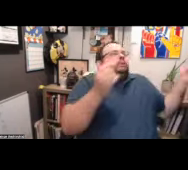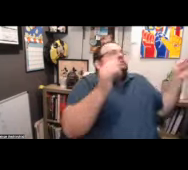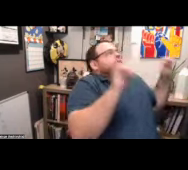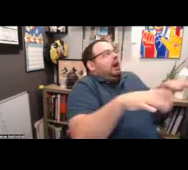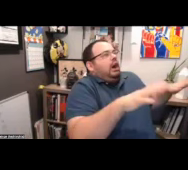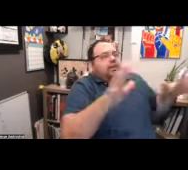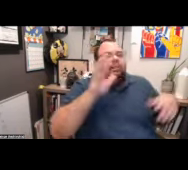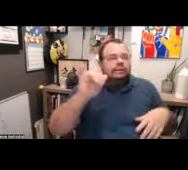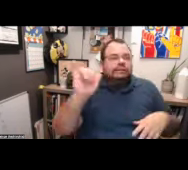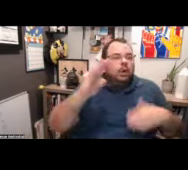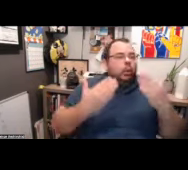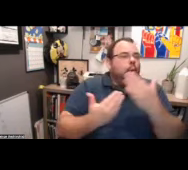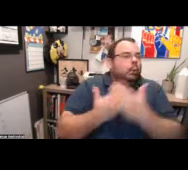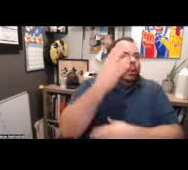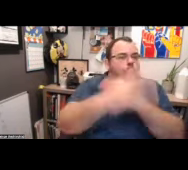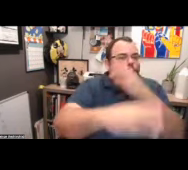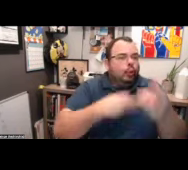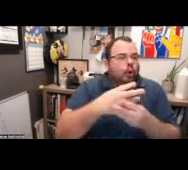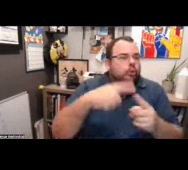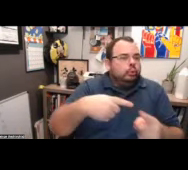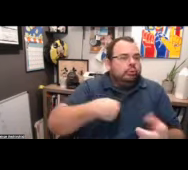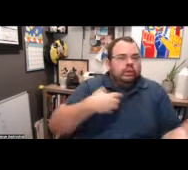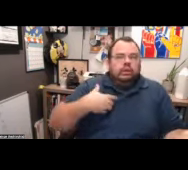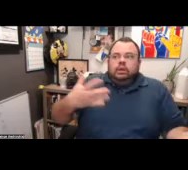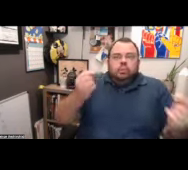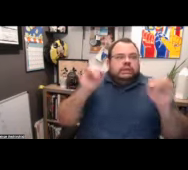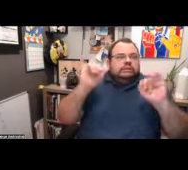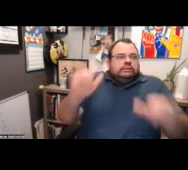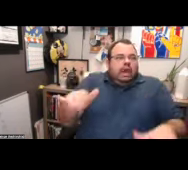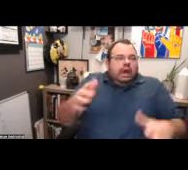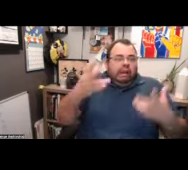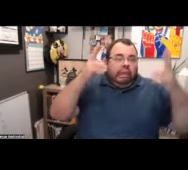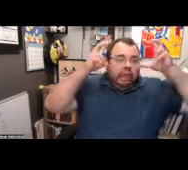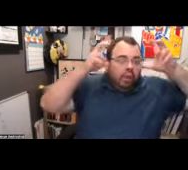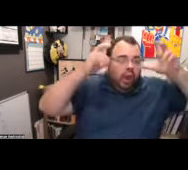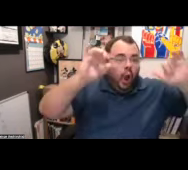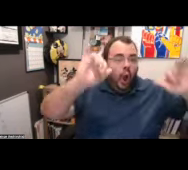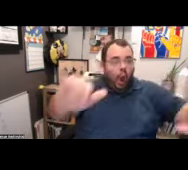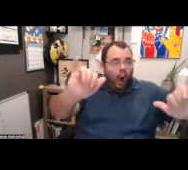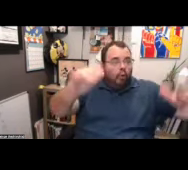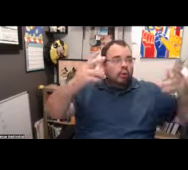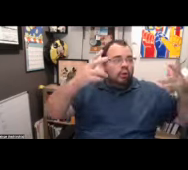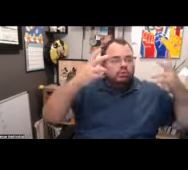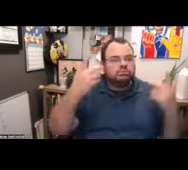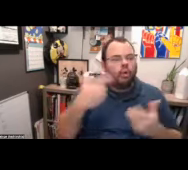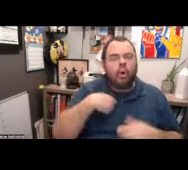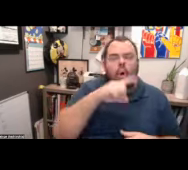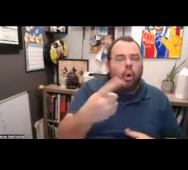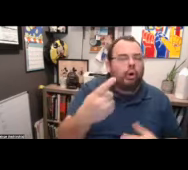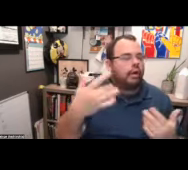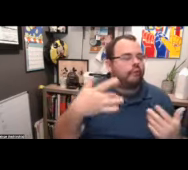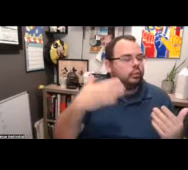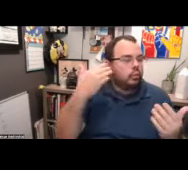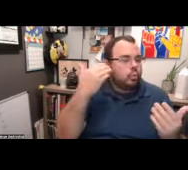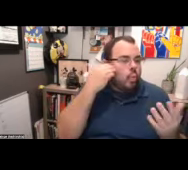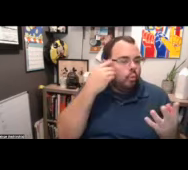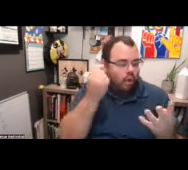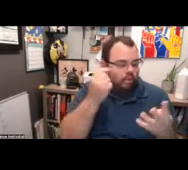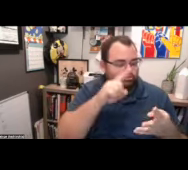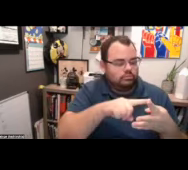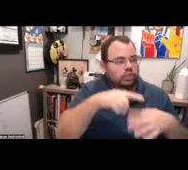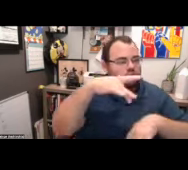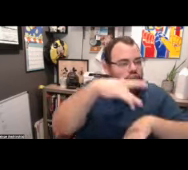didn't know what whistles are. I didn't know what planes were. I had nothing. This was a whole new world to me. Hearing, what did this even